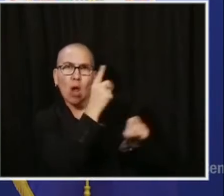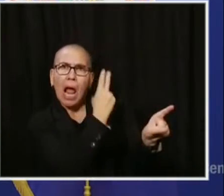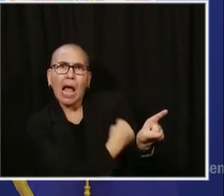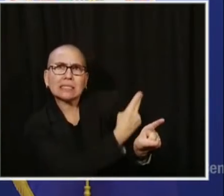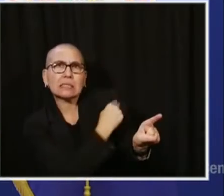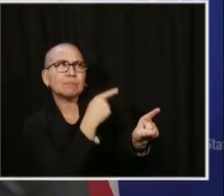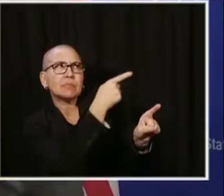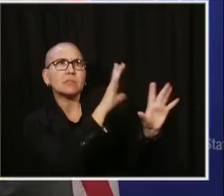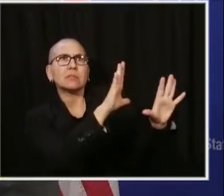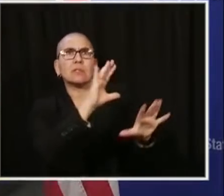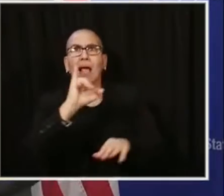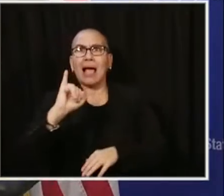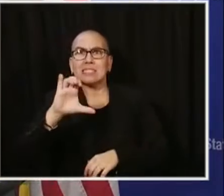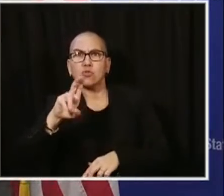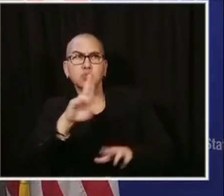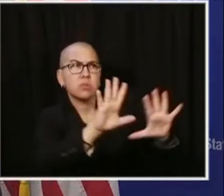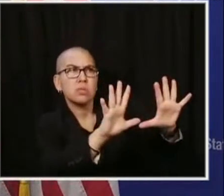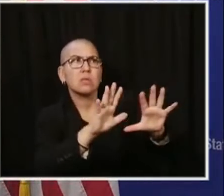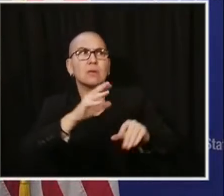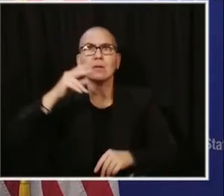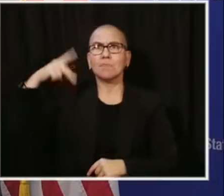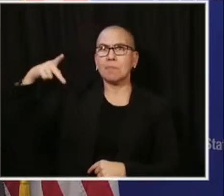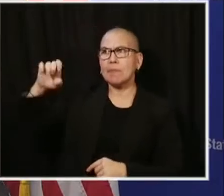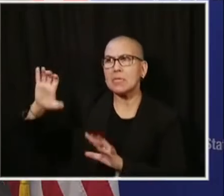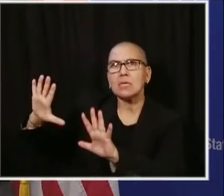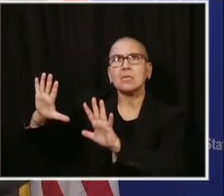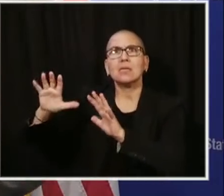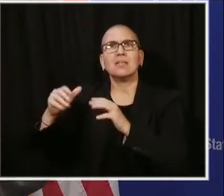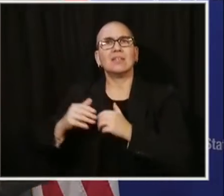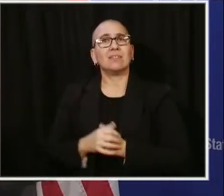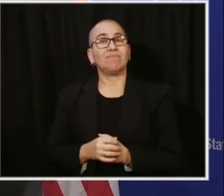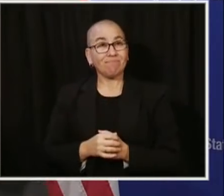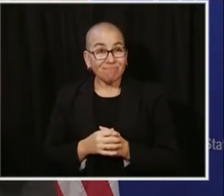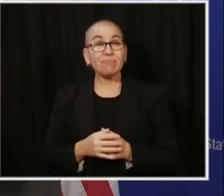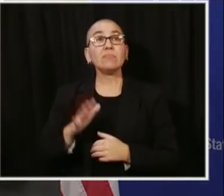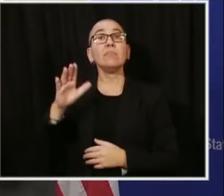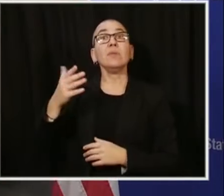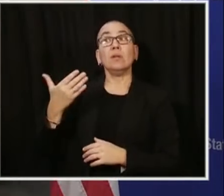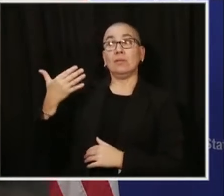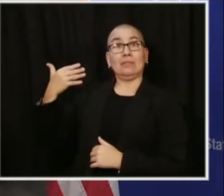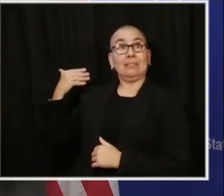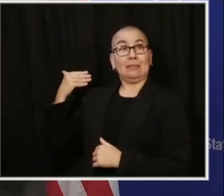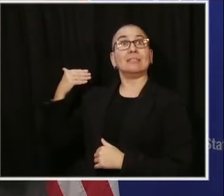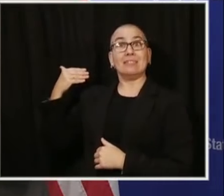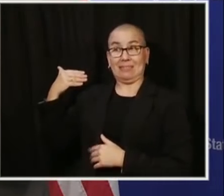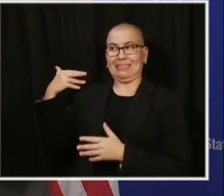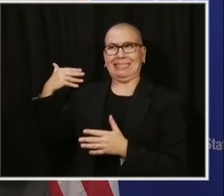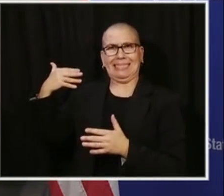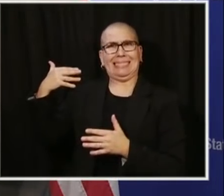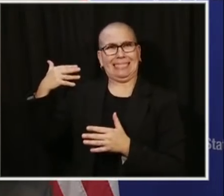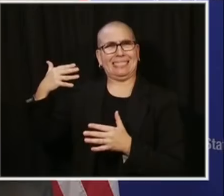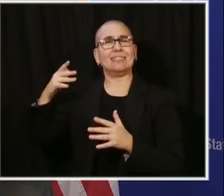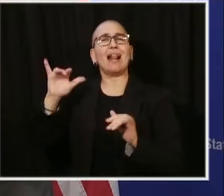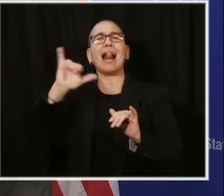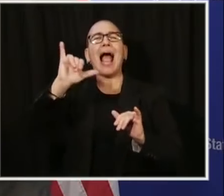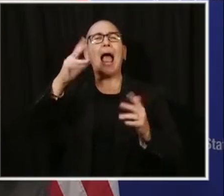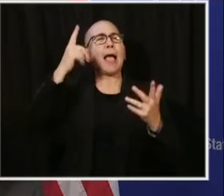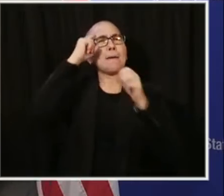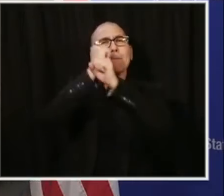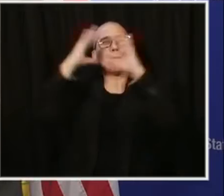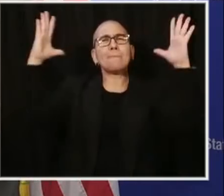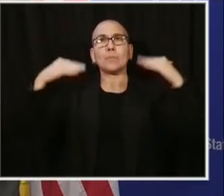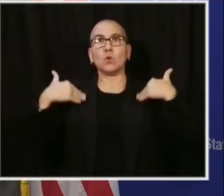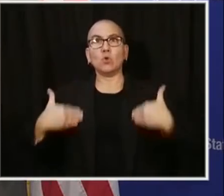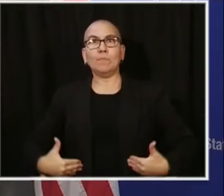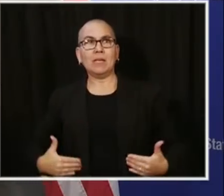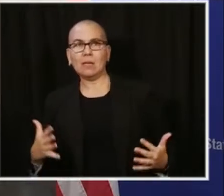same. When this originally started, just like anything that is close human contact, we saw the